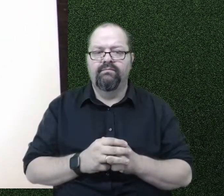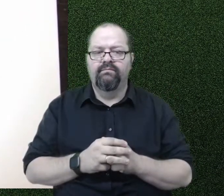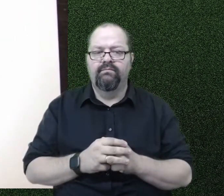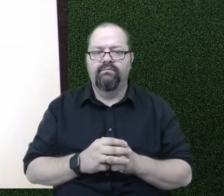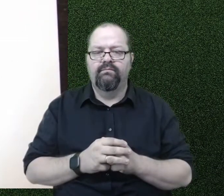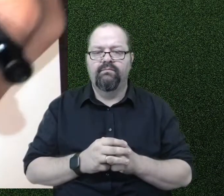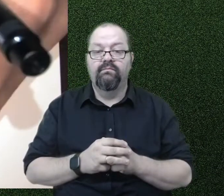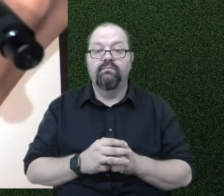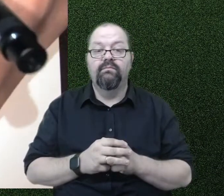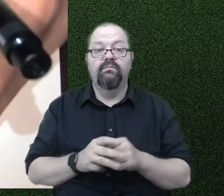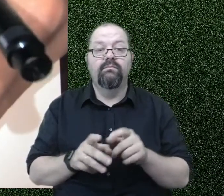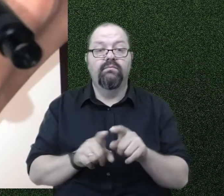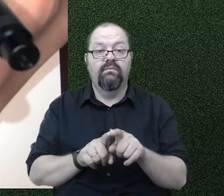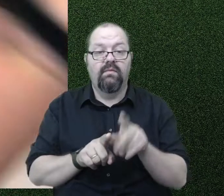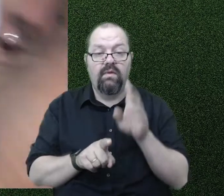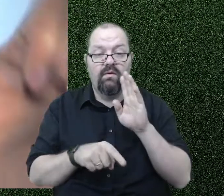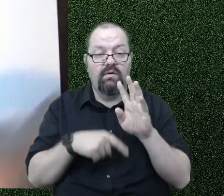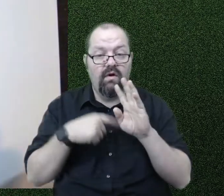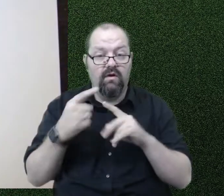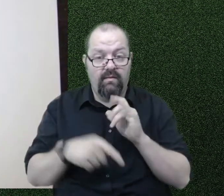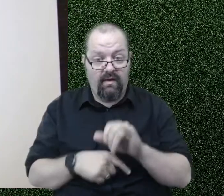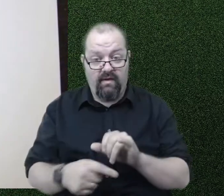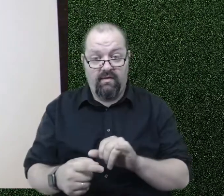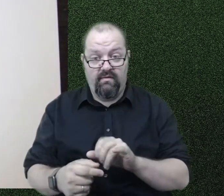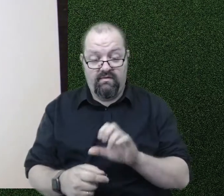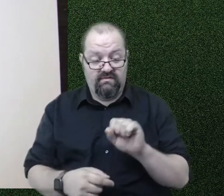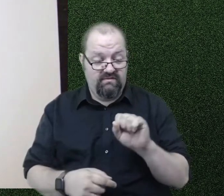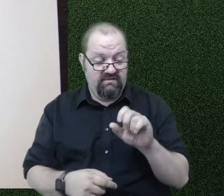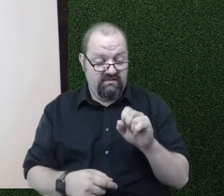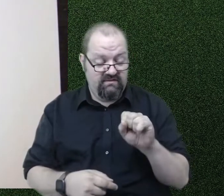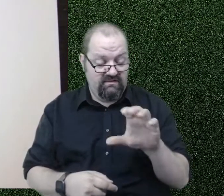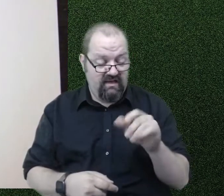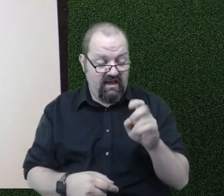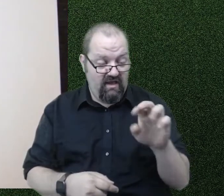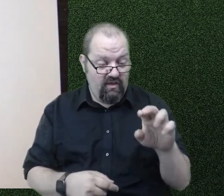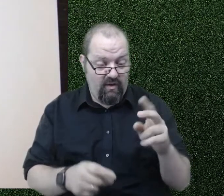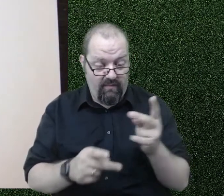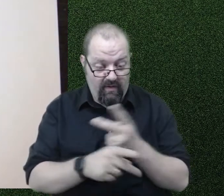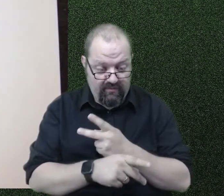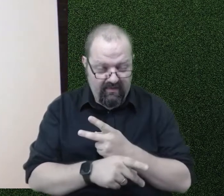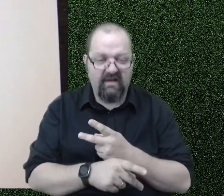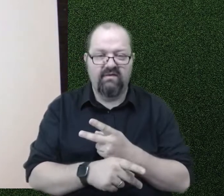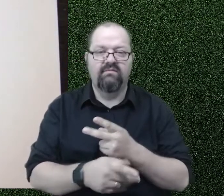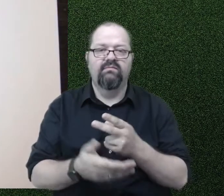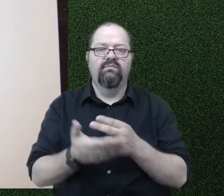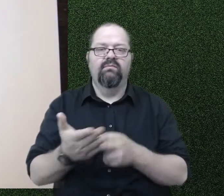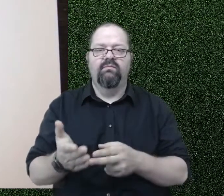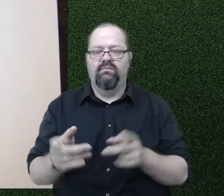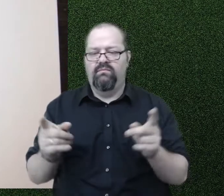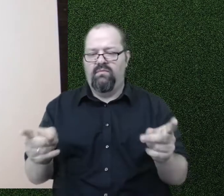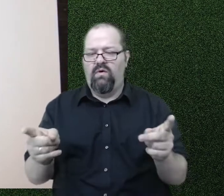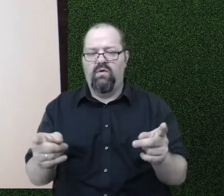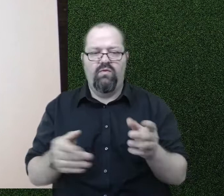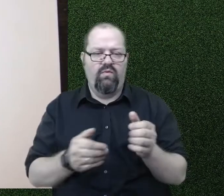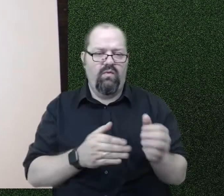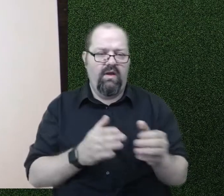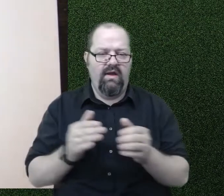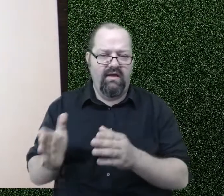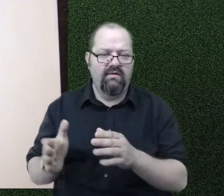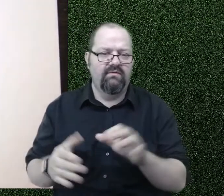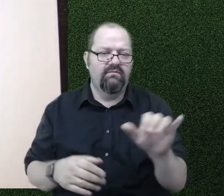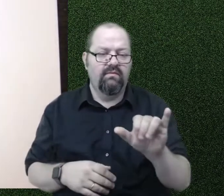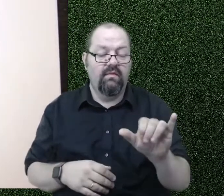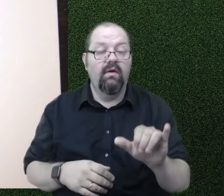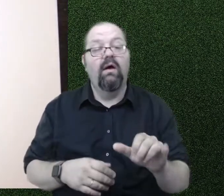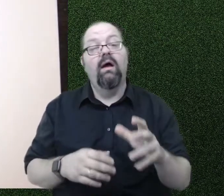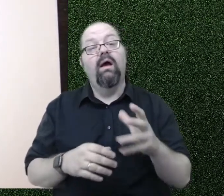I'm going to talk about those both geometrically and algebraically or analytically as well. Also come up with a test